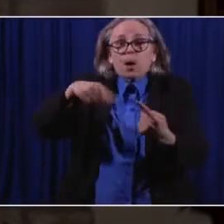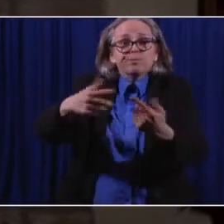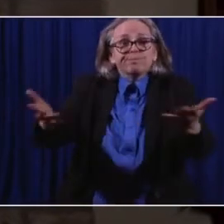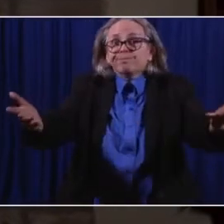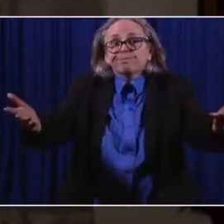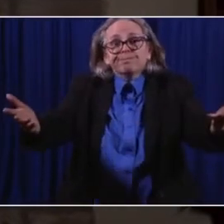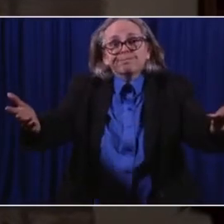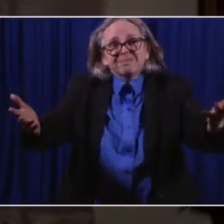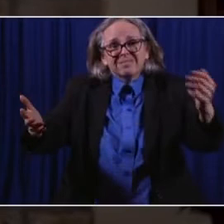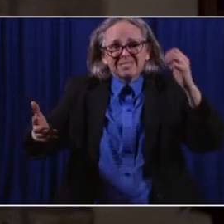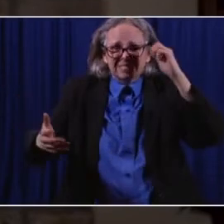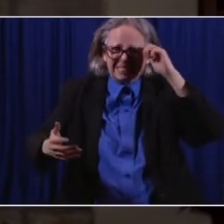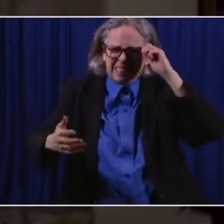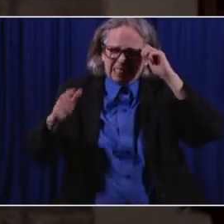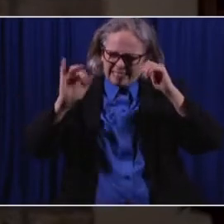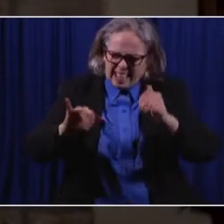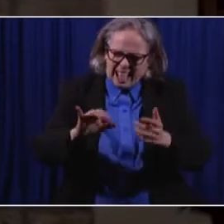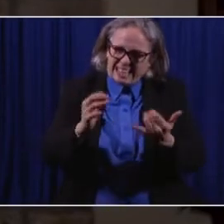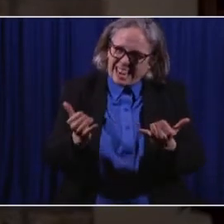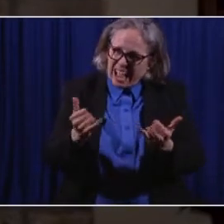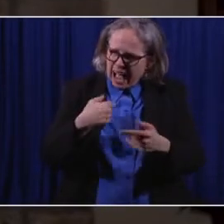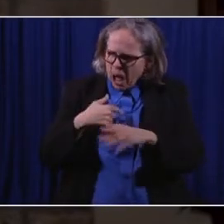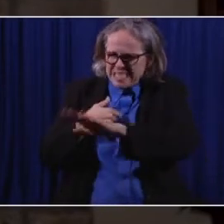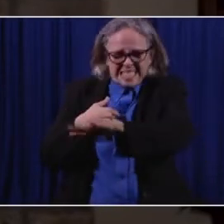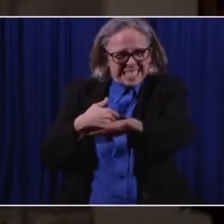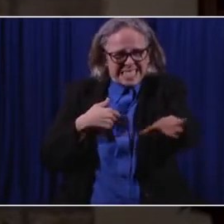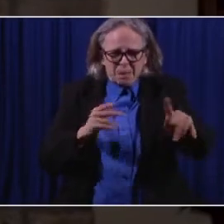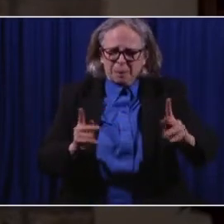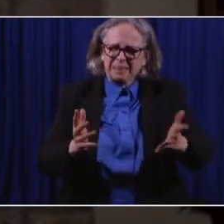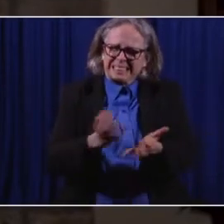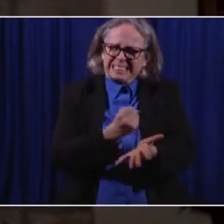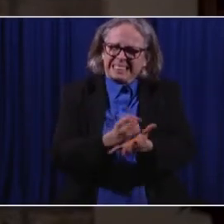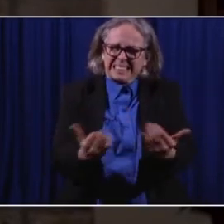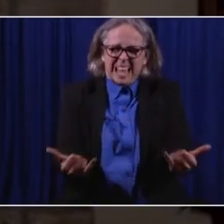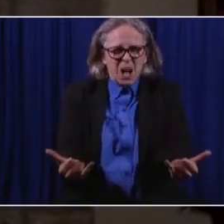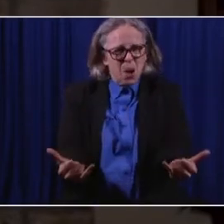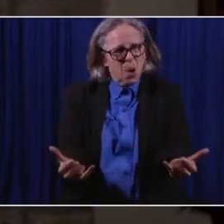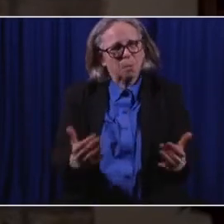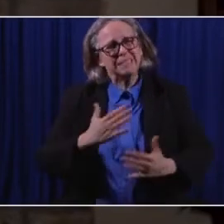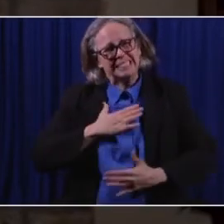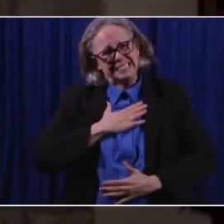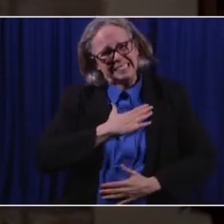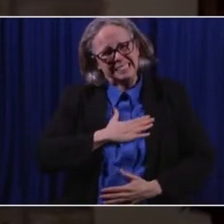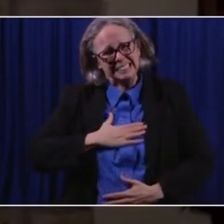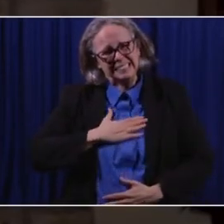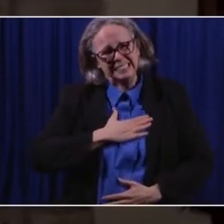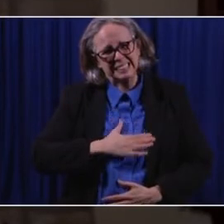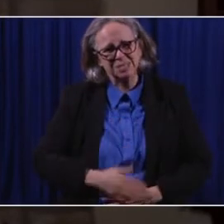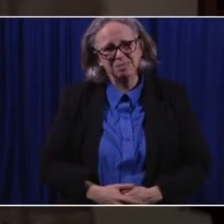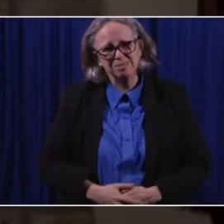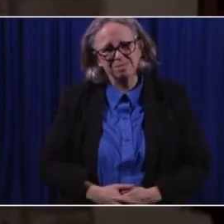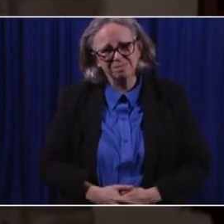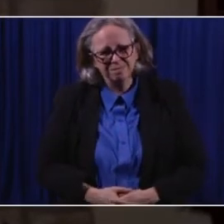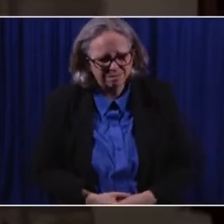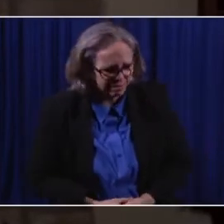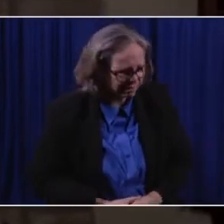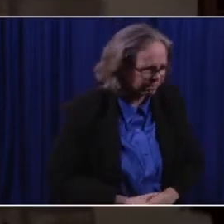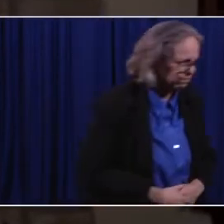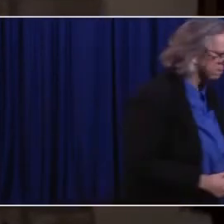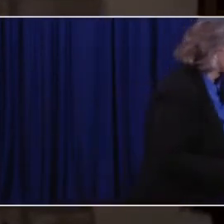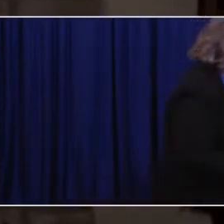this is the opportunity for you, and you should really think about it, about getting it. Next question is from Ben Schwartz